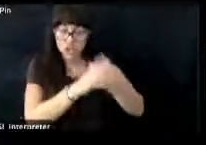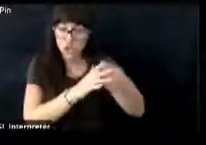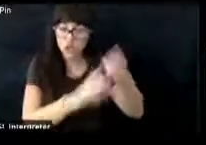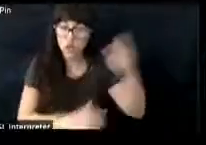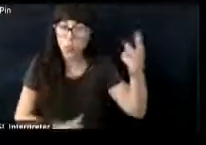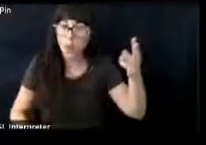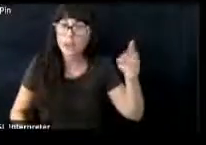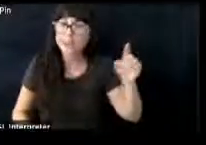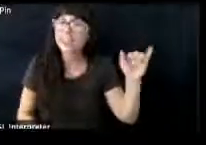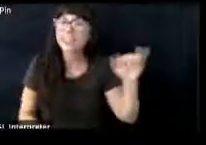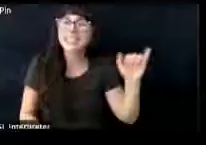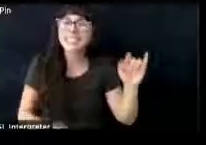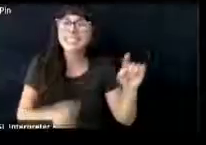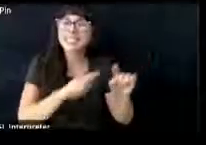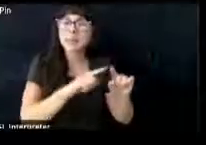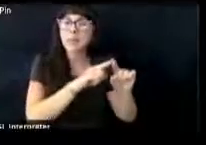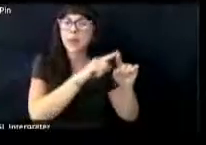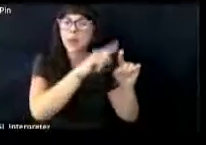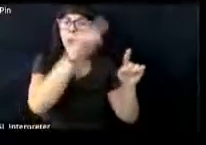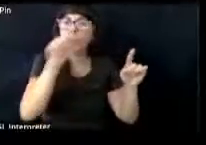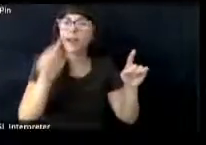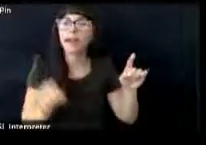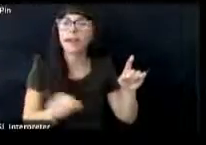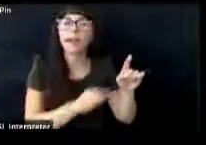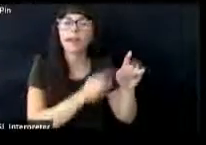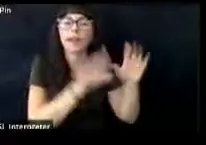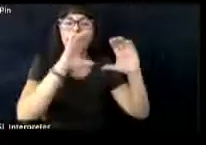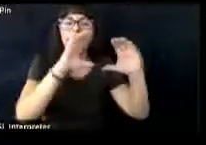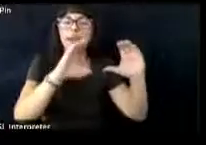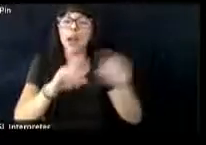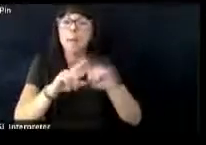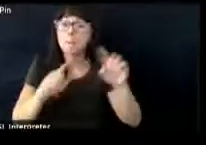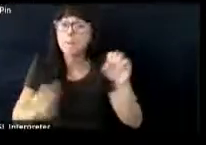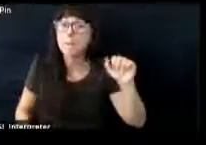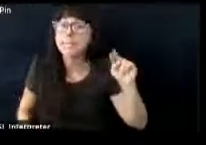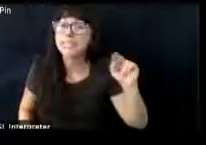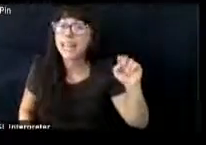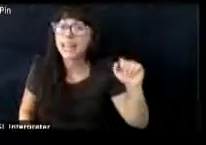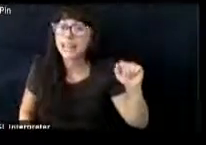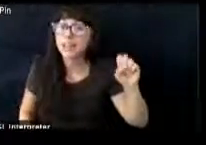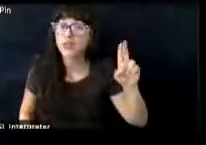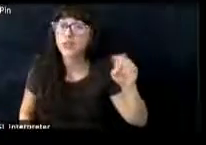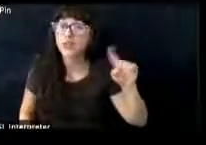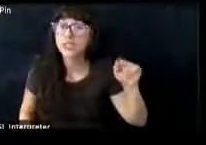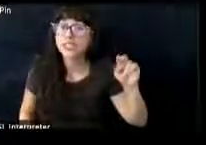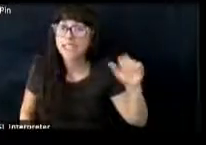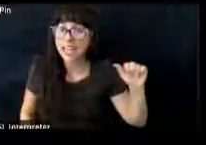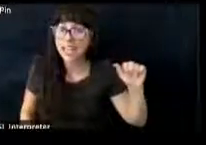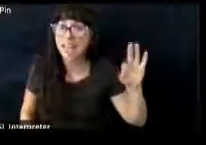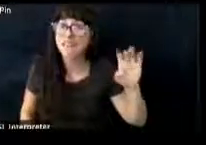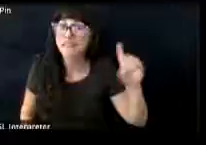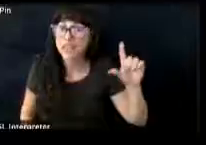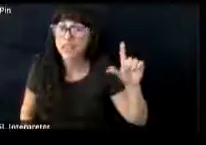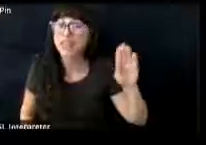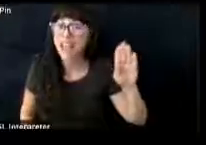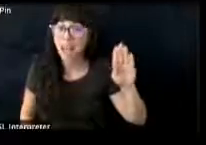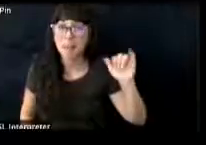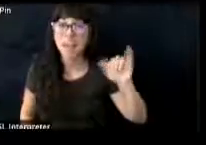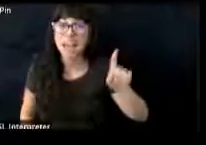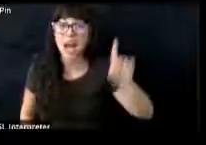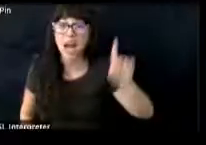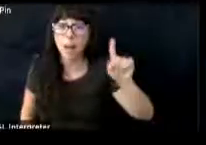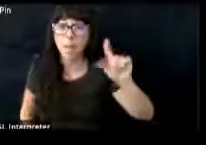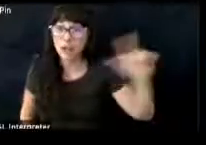a similar nature. And by the way, the Santa Susana Field Laboratory that I pointed out to the upper left of where you are in